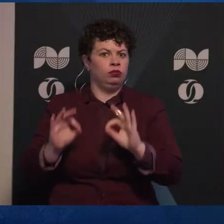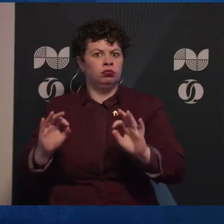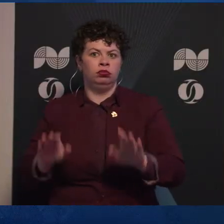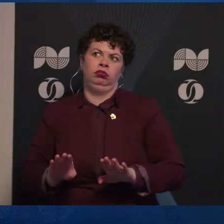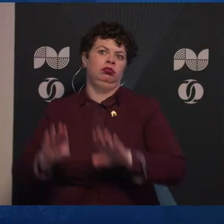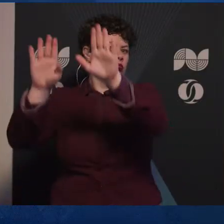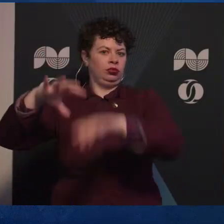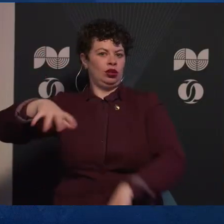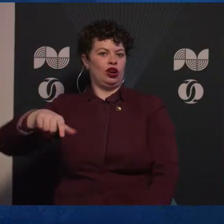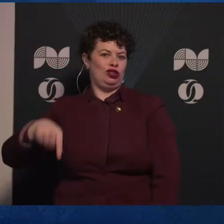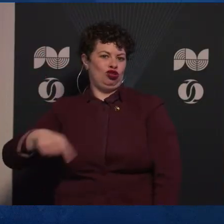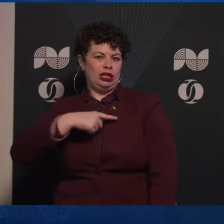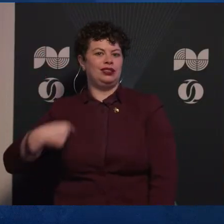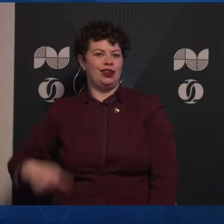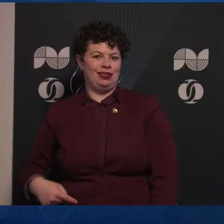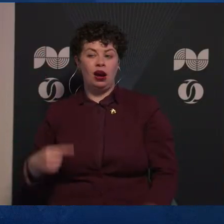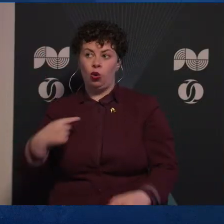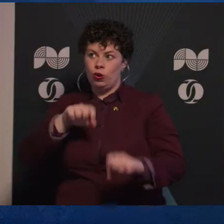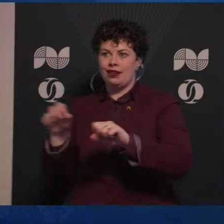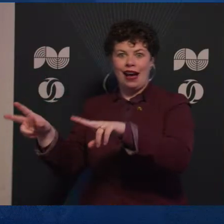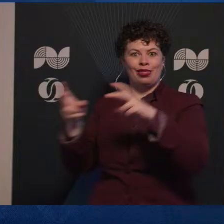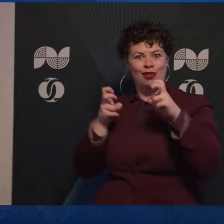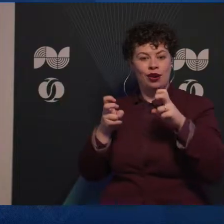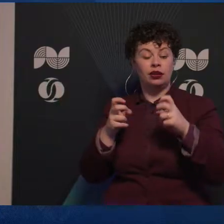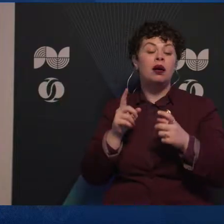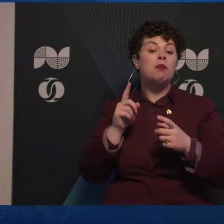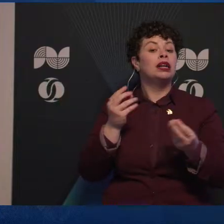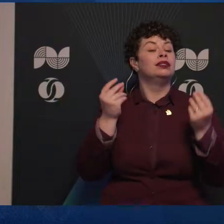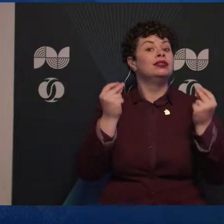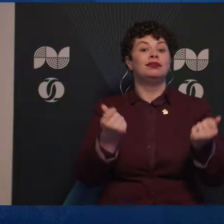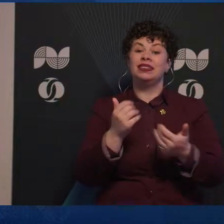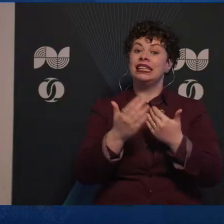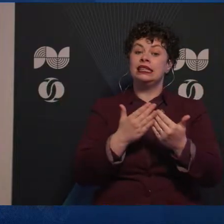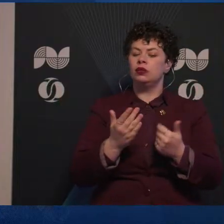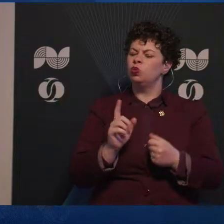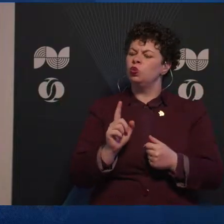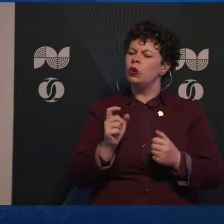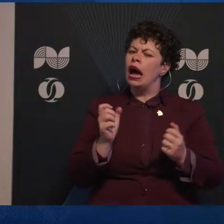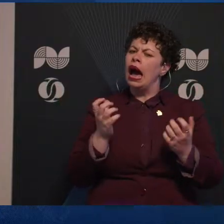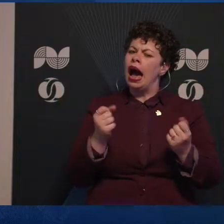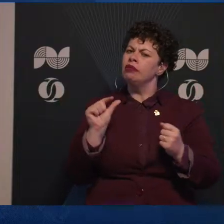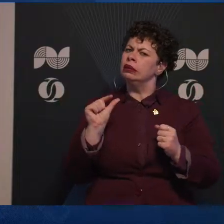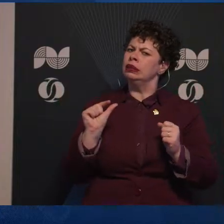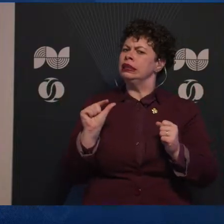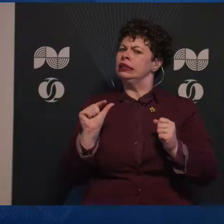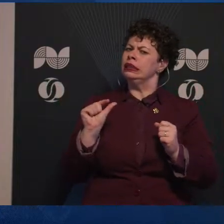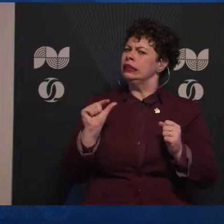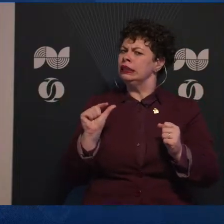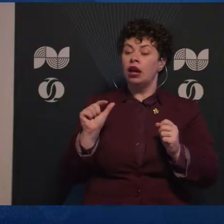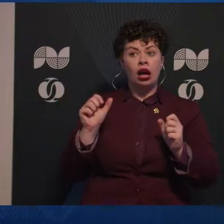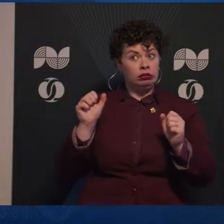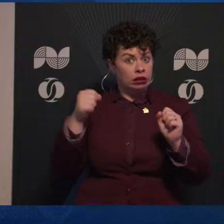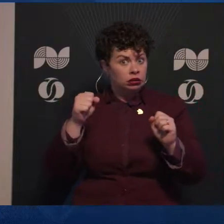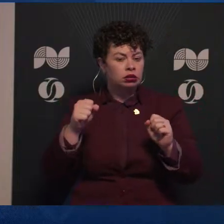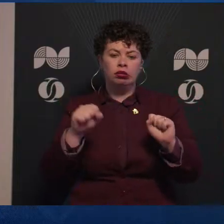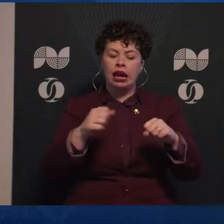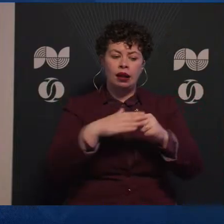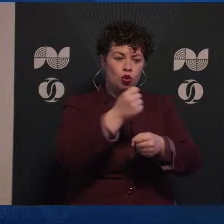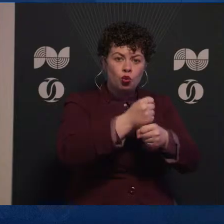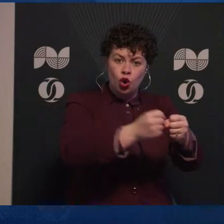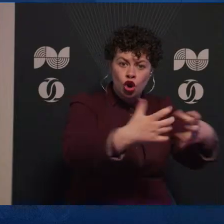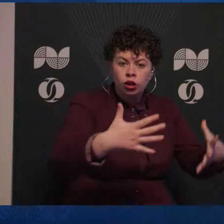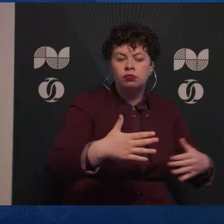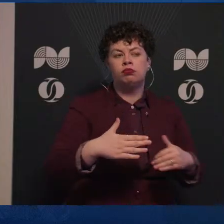Beata pointed out to the dangers inherent in that as well. As it kind of stimulates and creates more sort